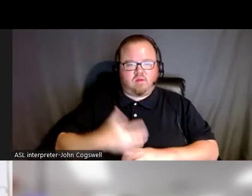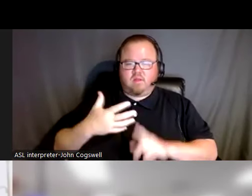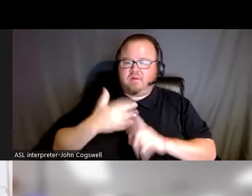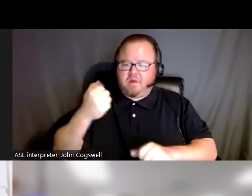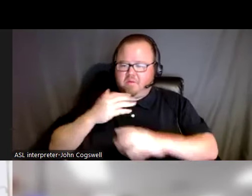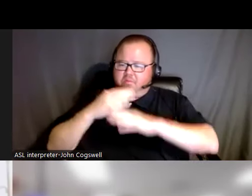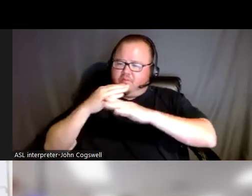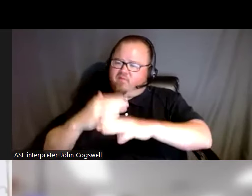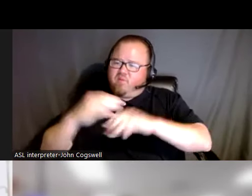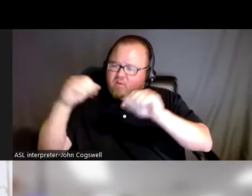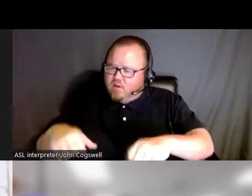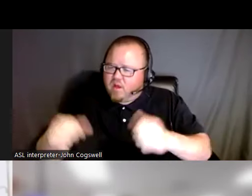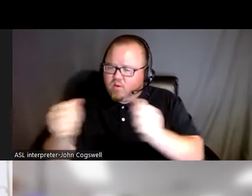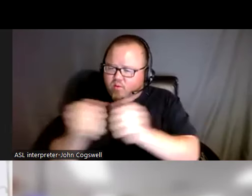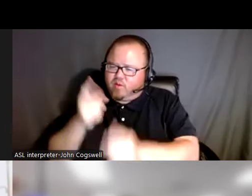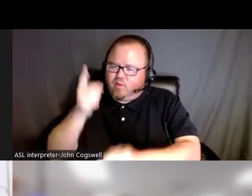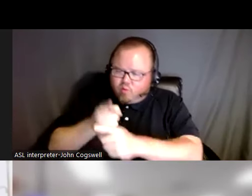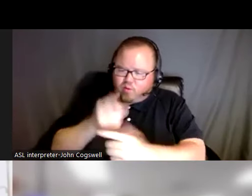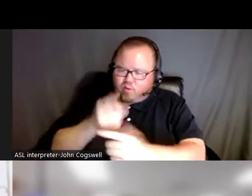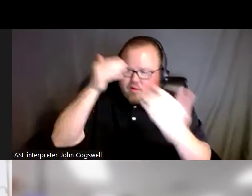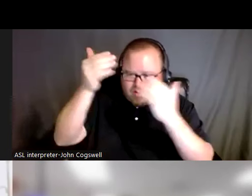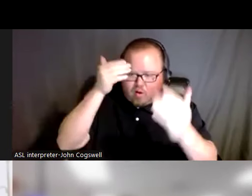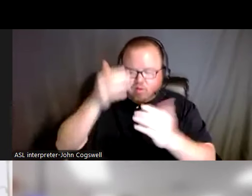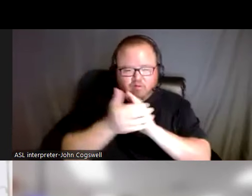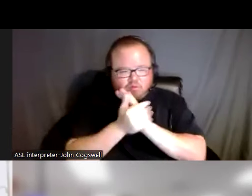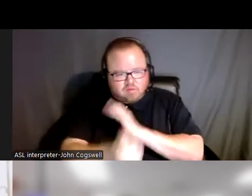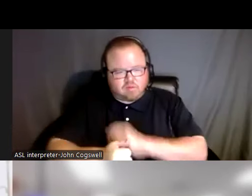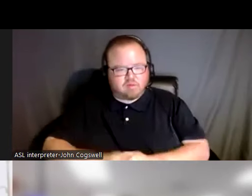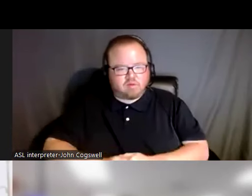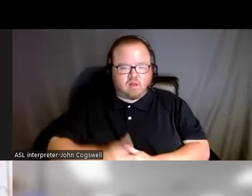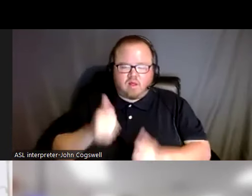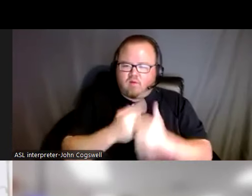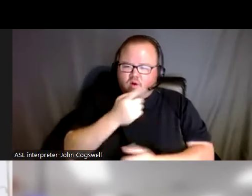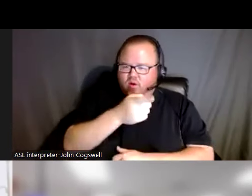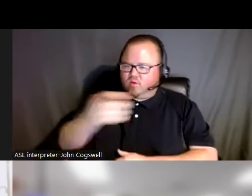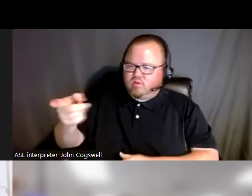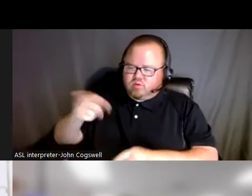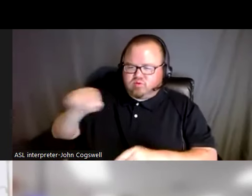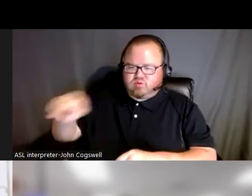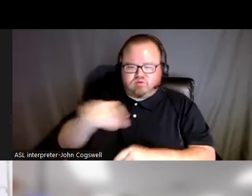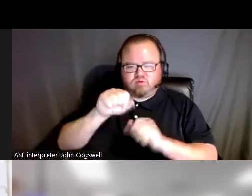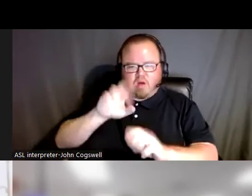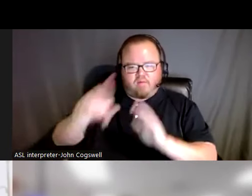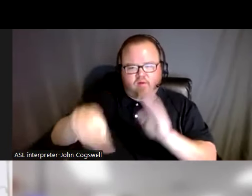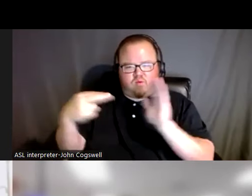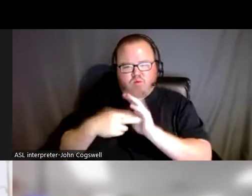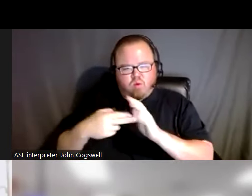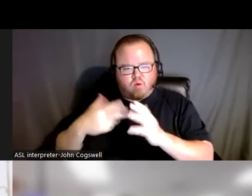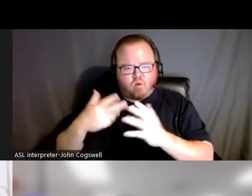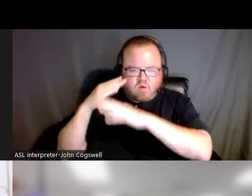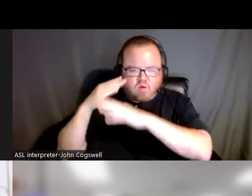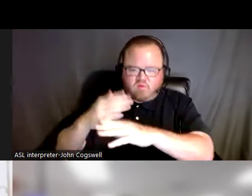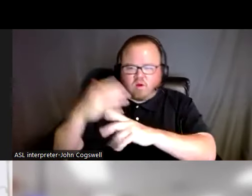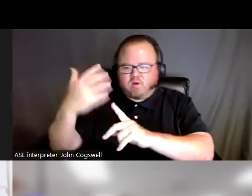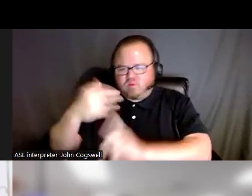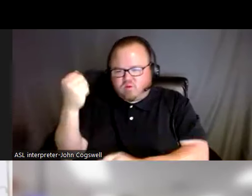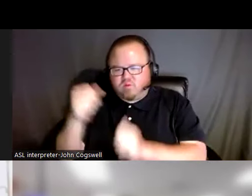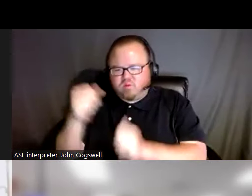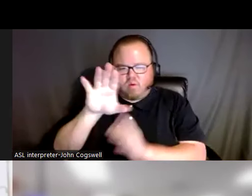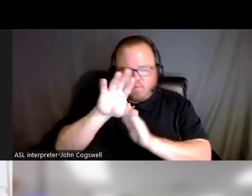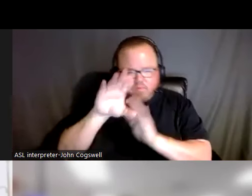preventable with the right knowledge and skills, and we also believe that everyone can play a role in suicide prevention regardless of background or